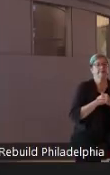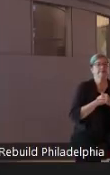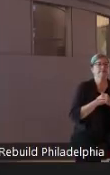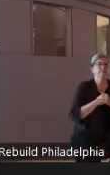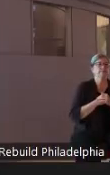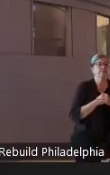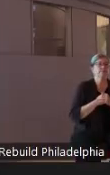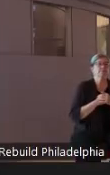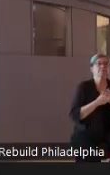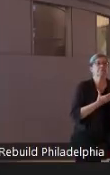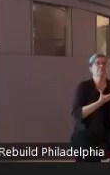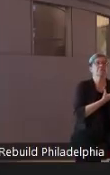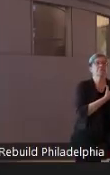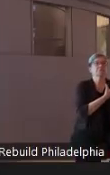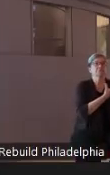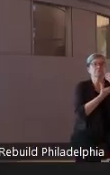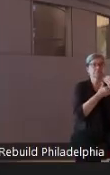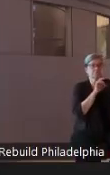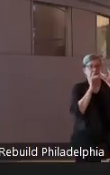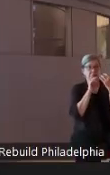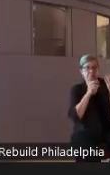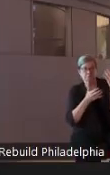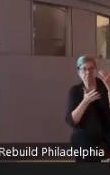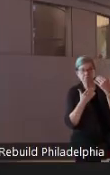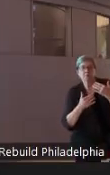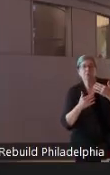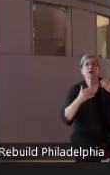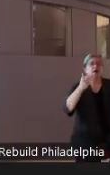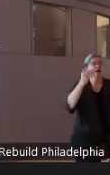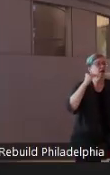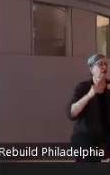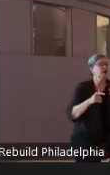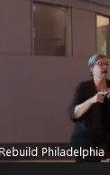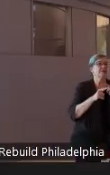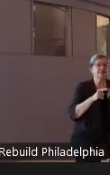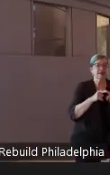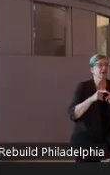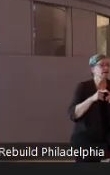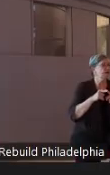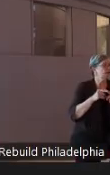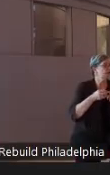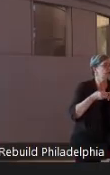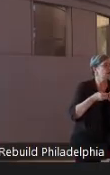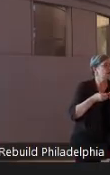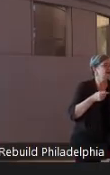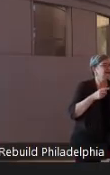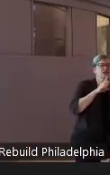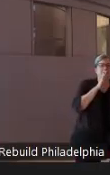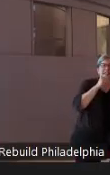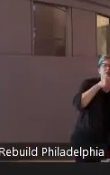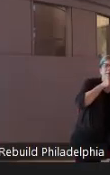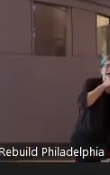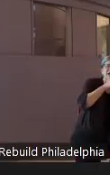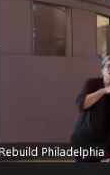After that, the design team presented a concept Oh,